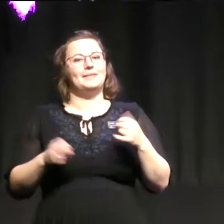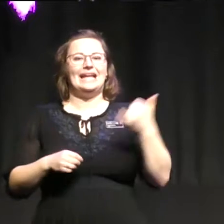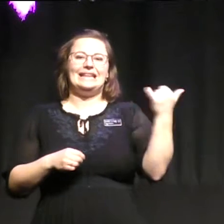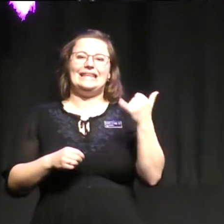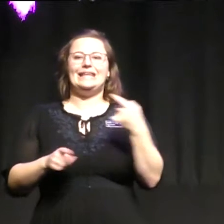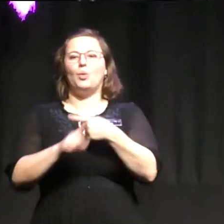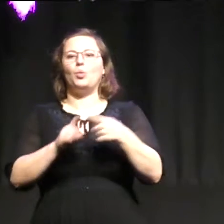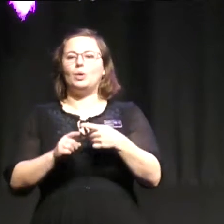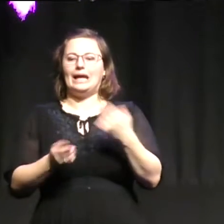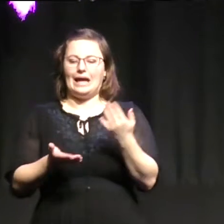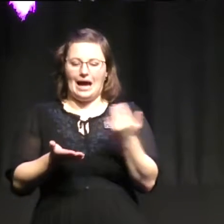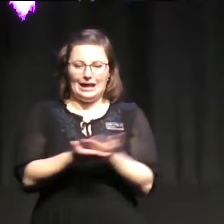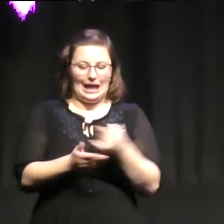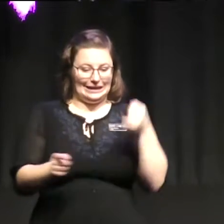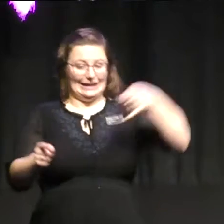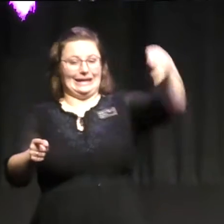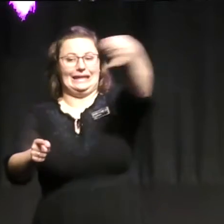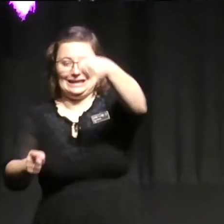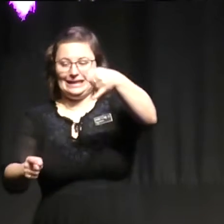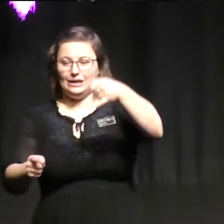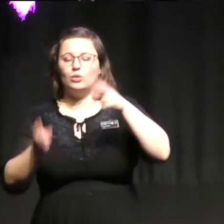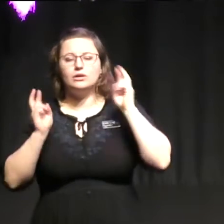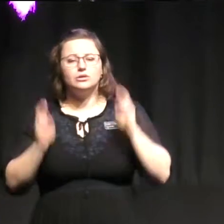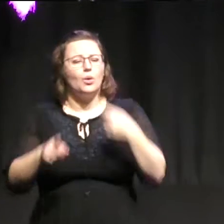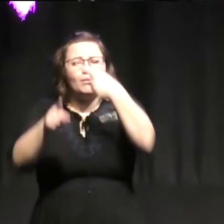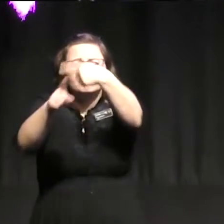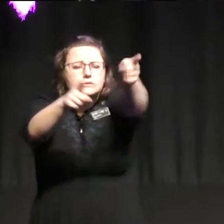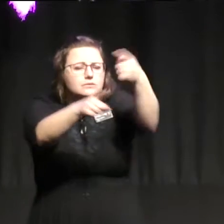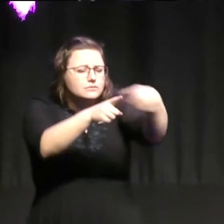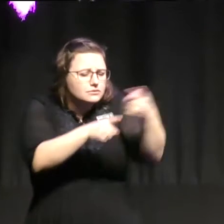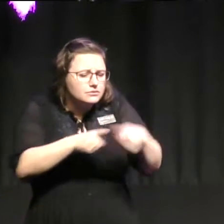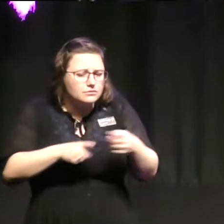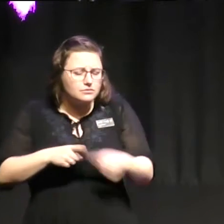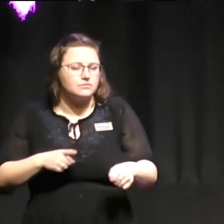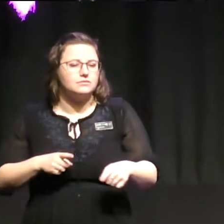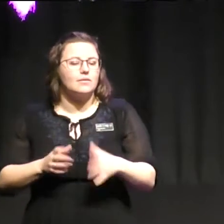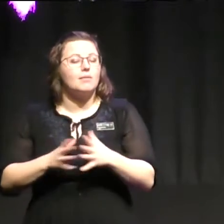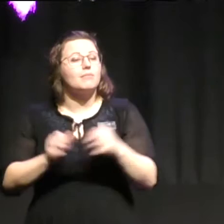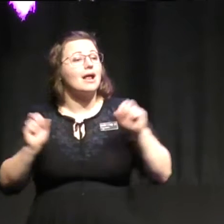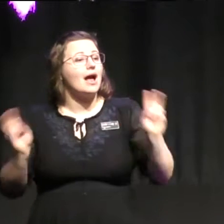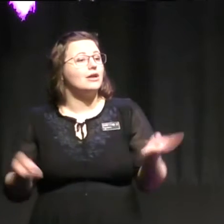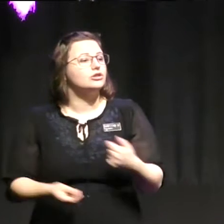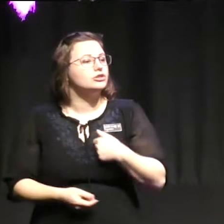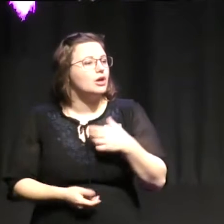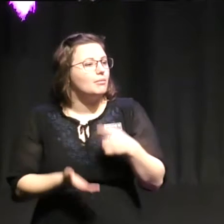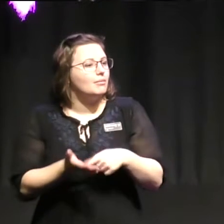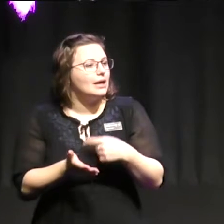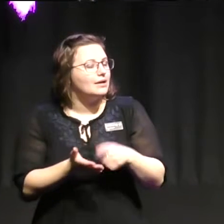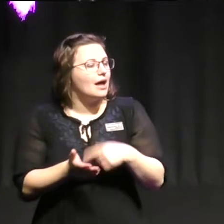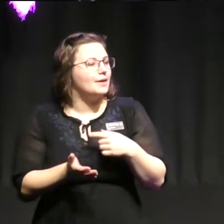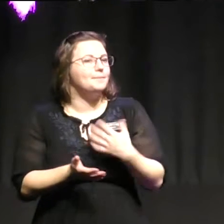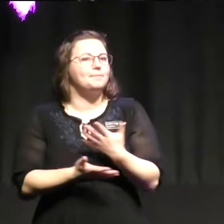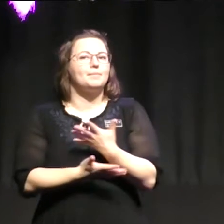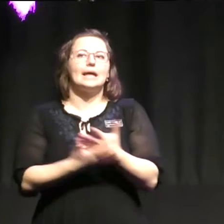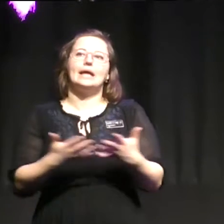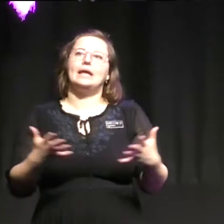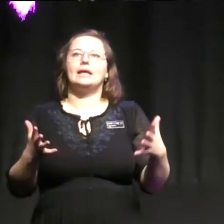as well. And it's such a diverse country, but I would still say that, nothing